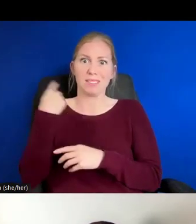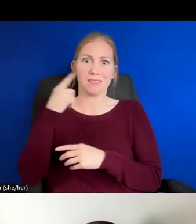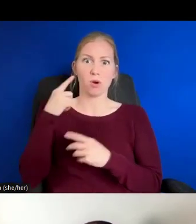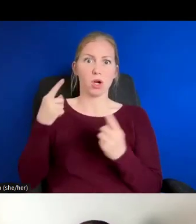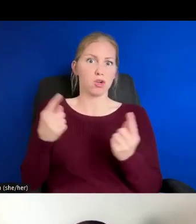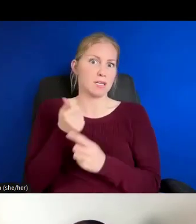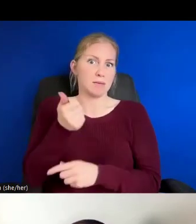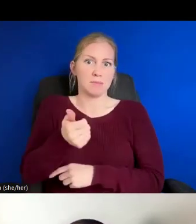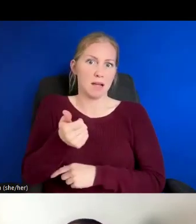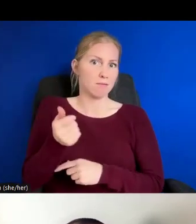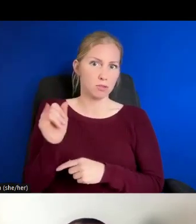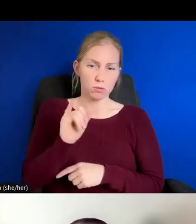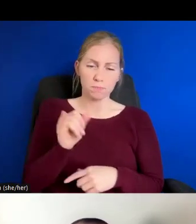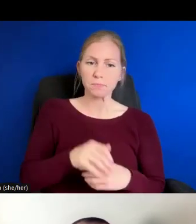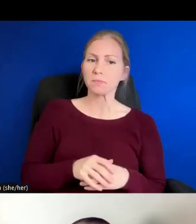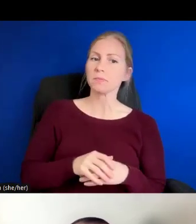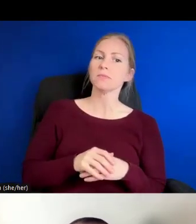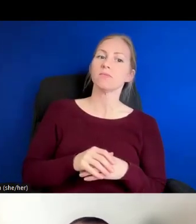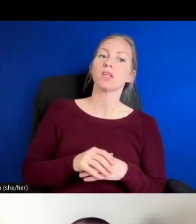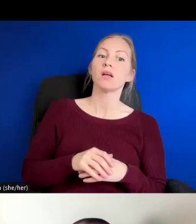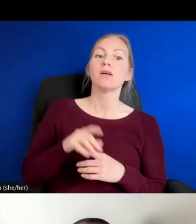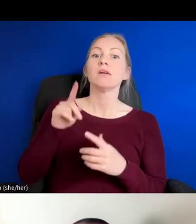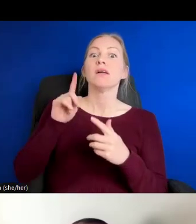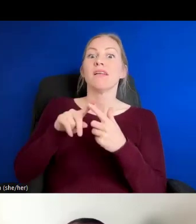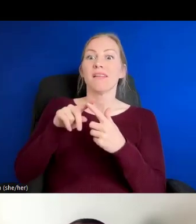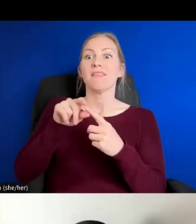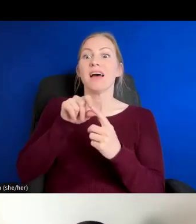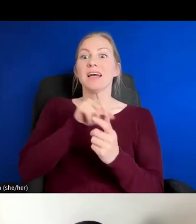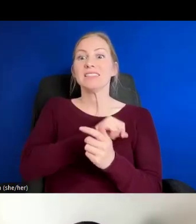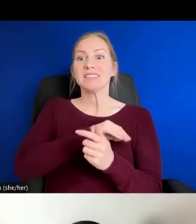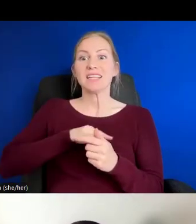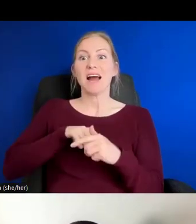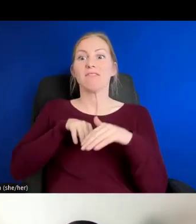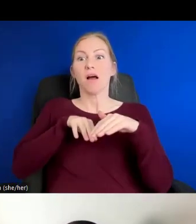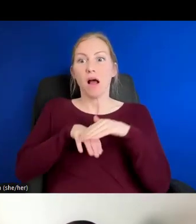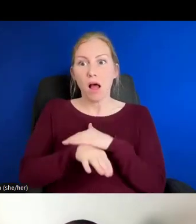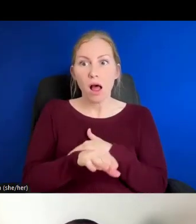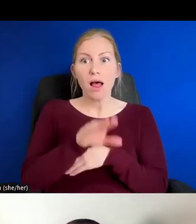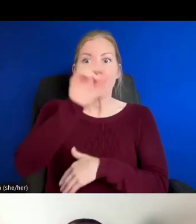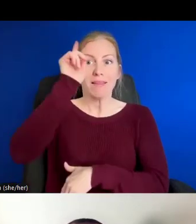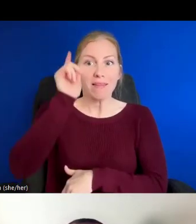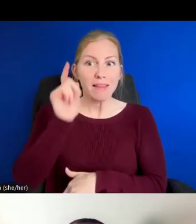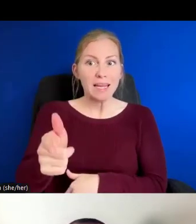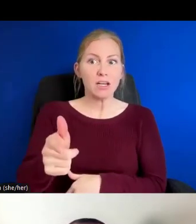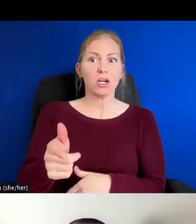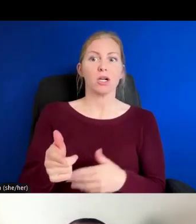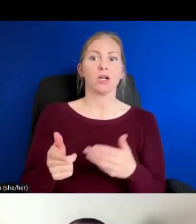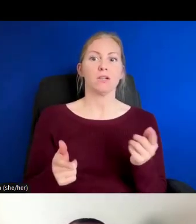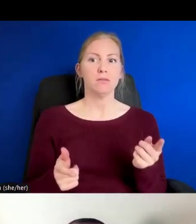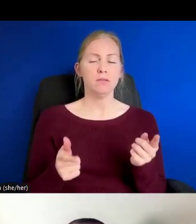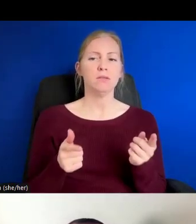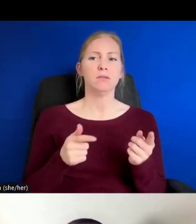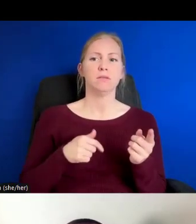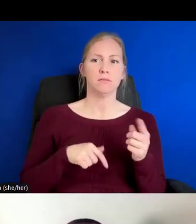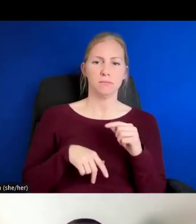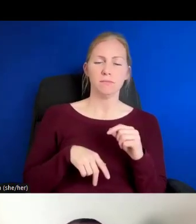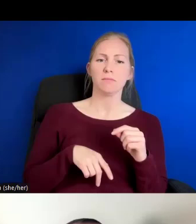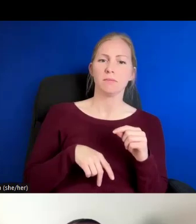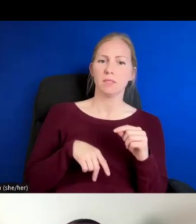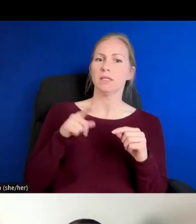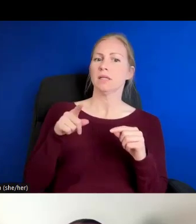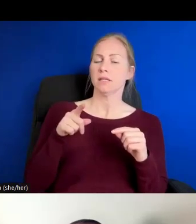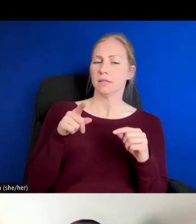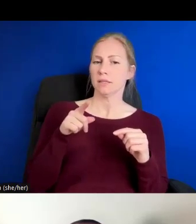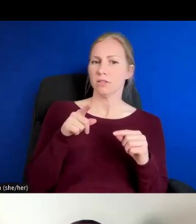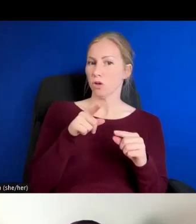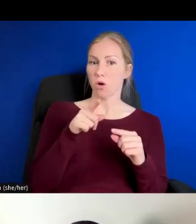once staff came in so long later to administer this supposed emergency restraint, he